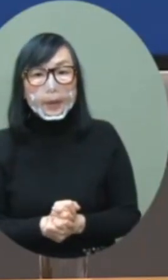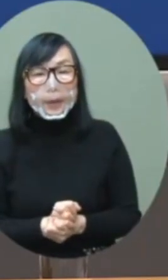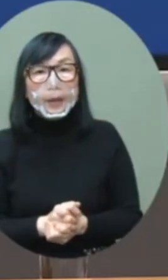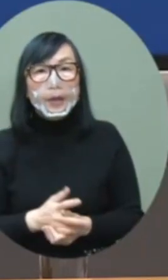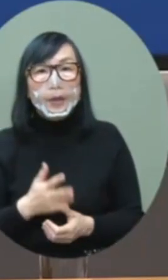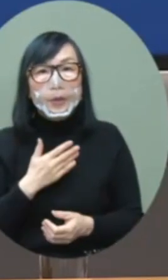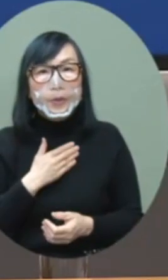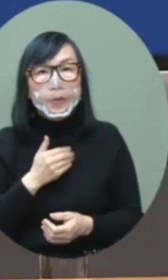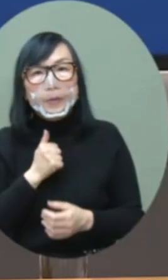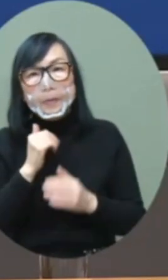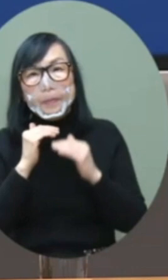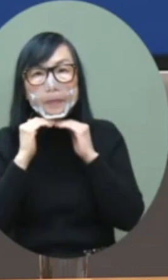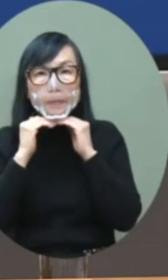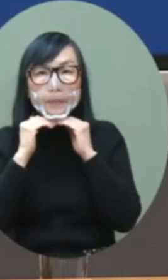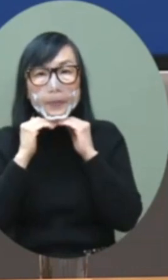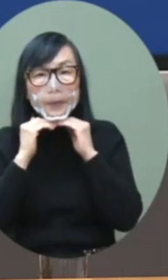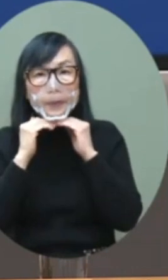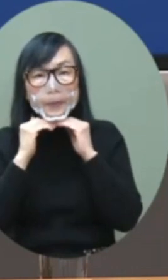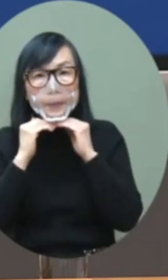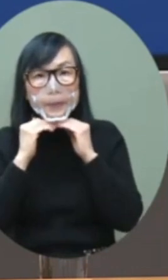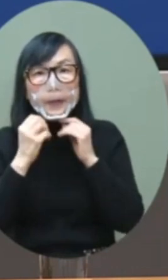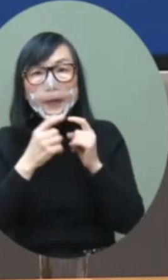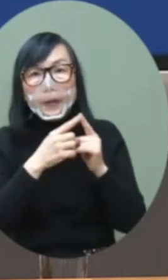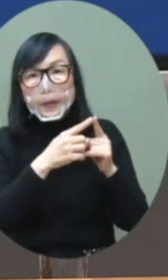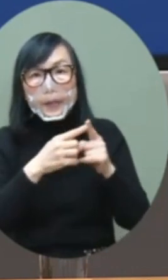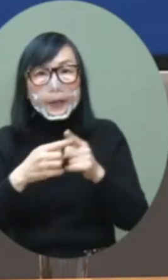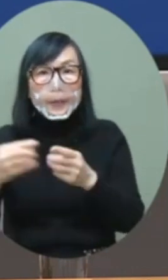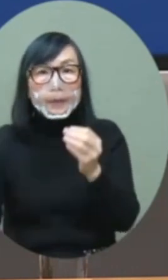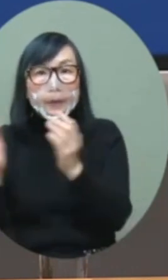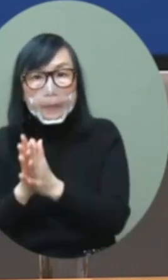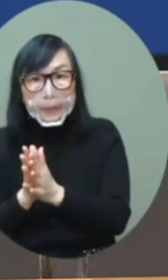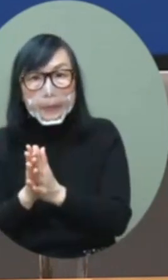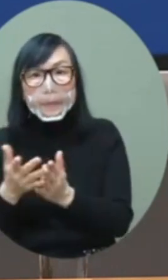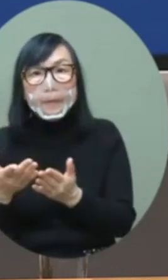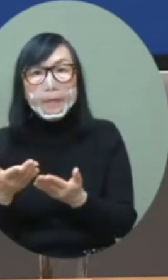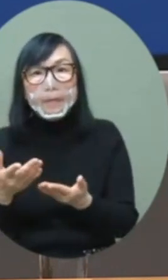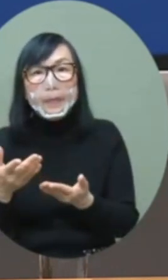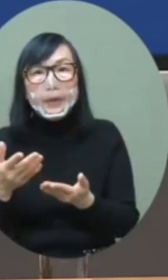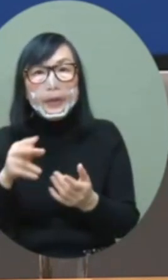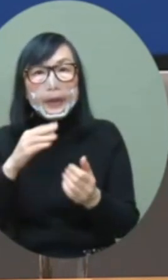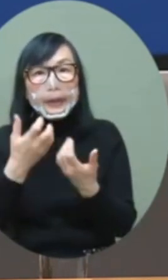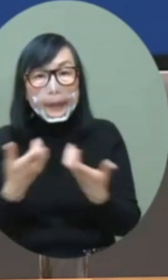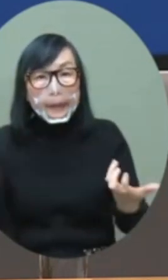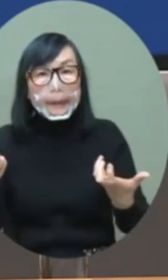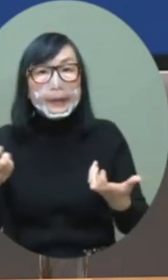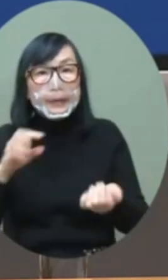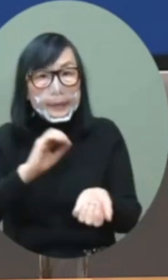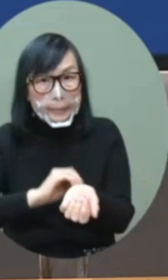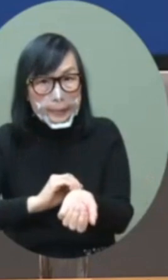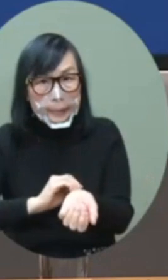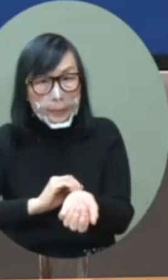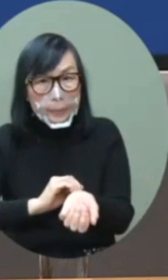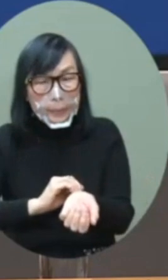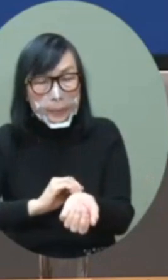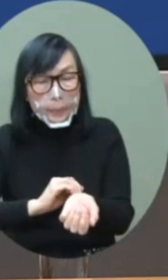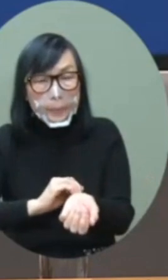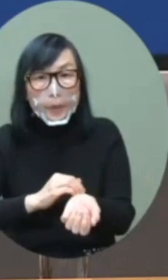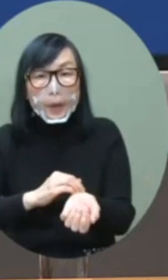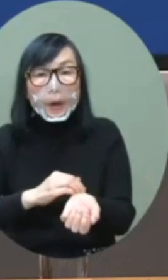then identified and then isolated and treated, on a very massive scale, we are